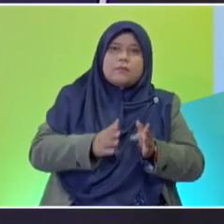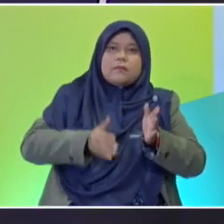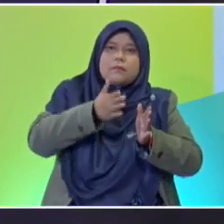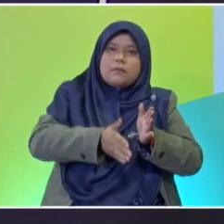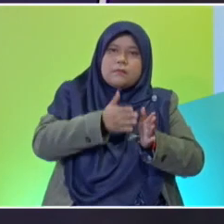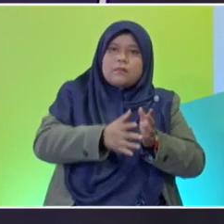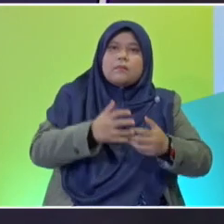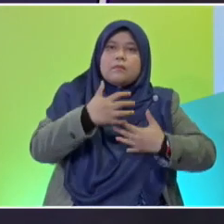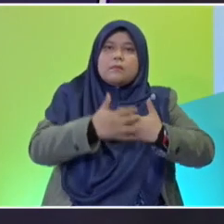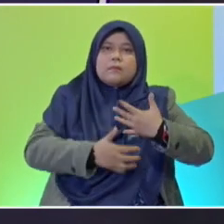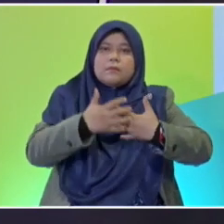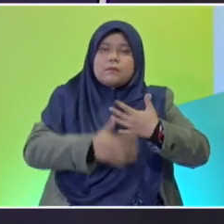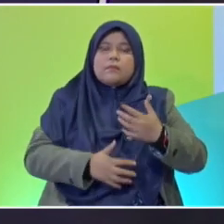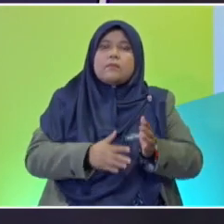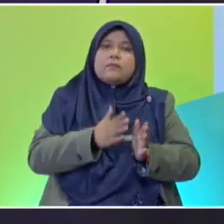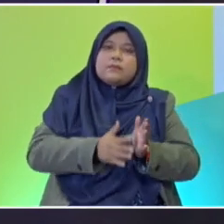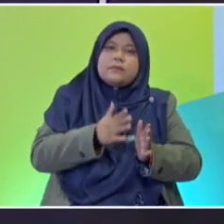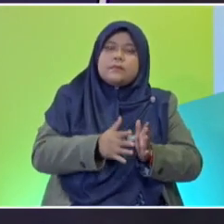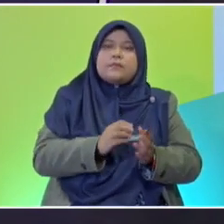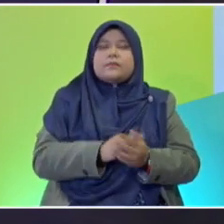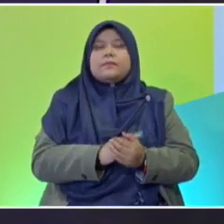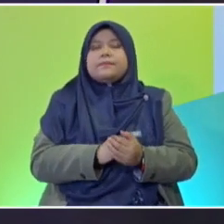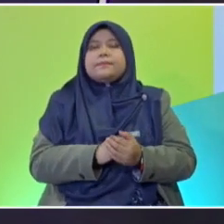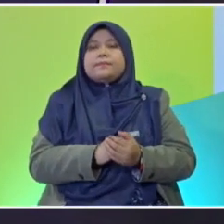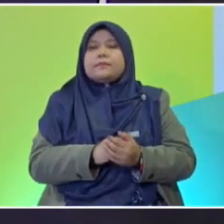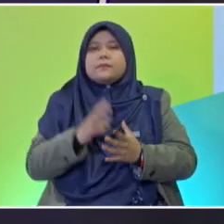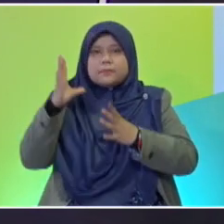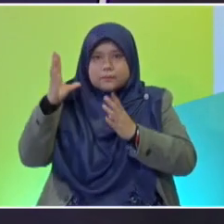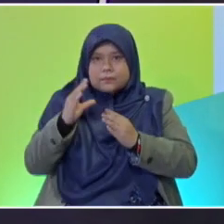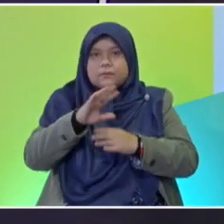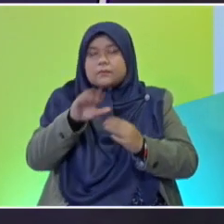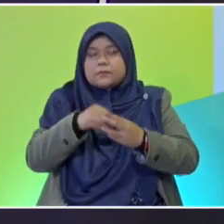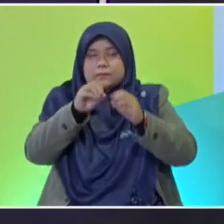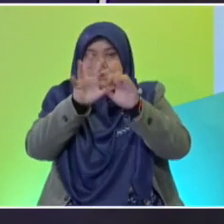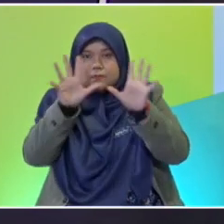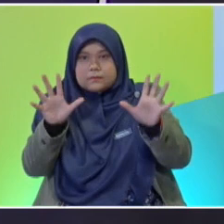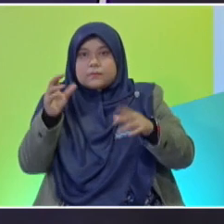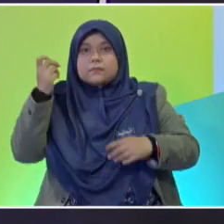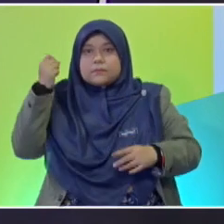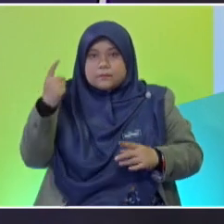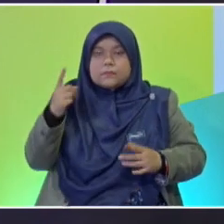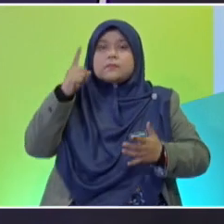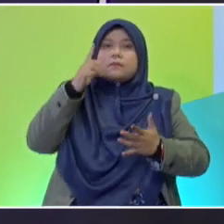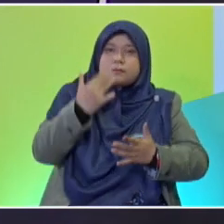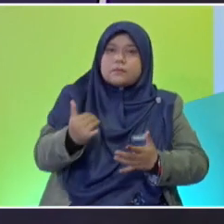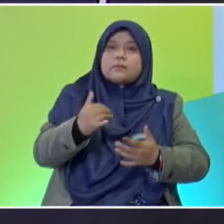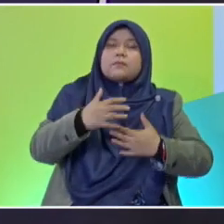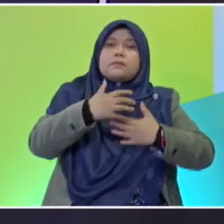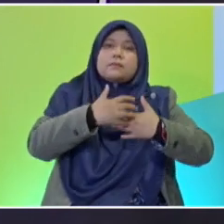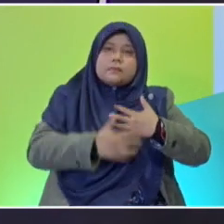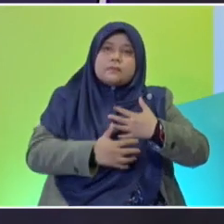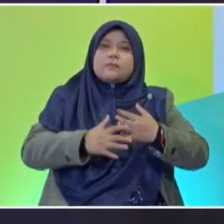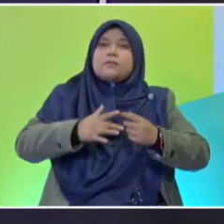Yes, exactly. Okay. So I hope everyone is clear now why blood is really